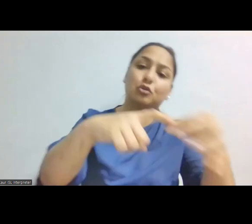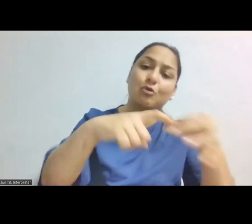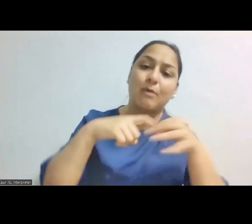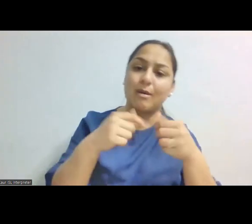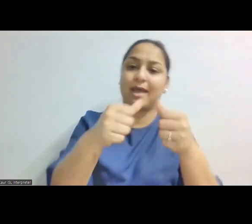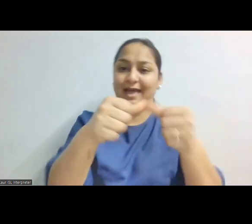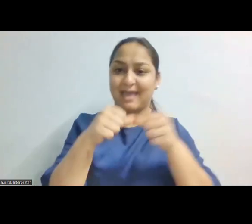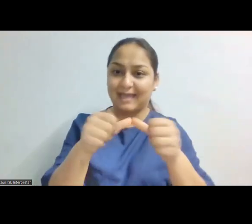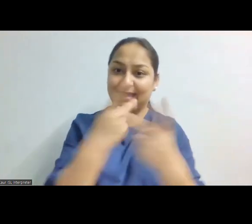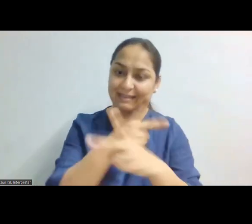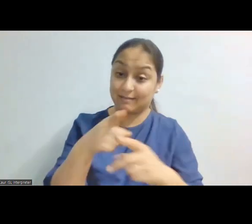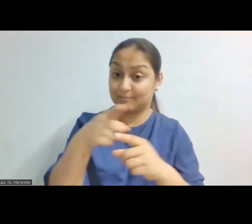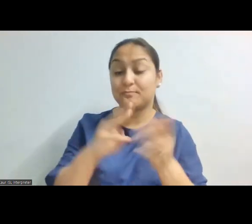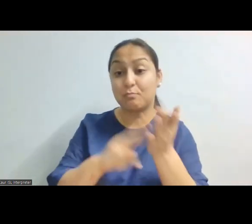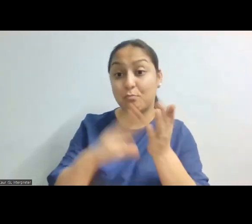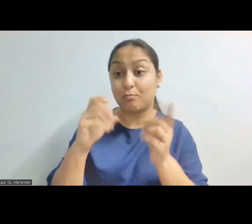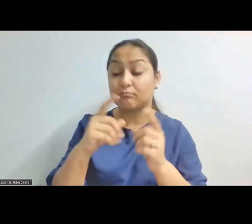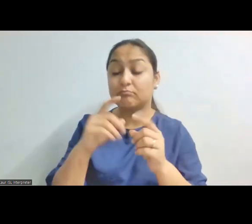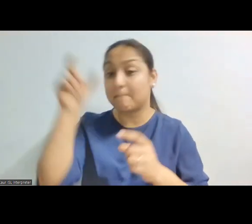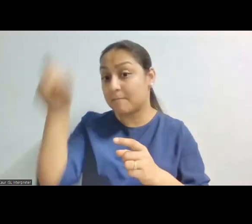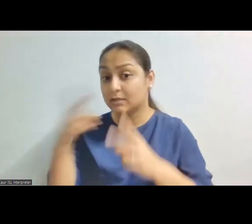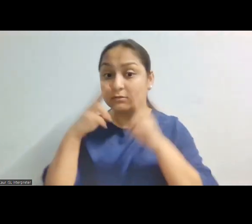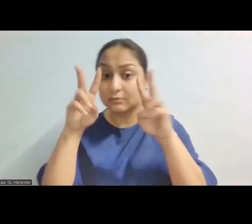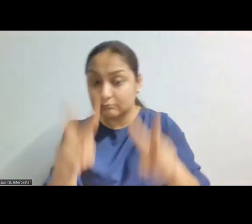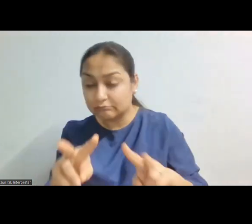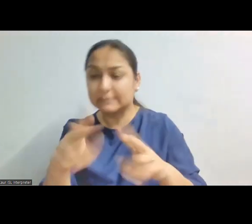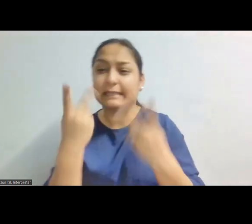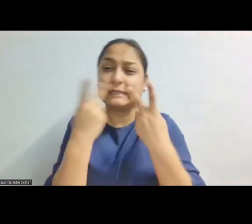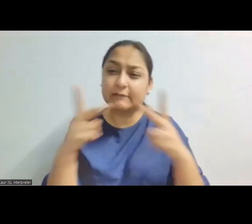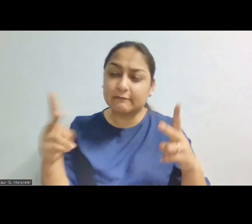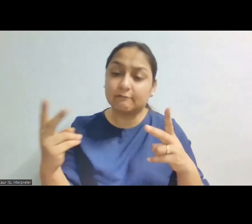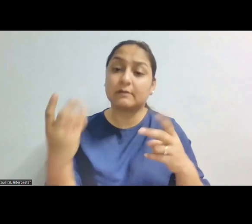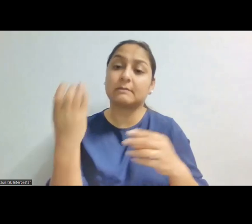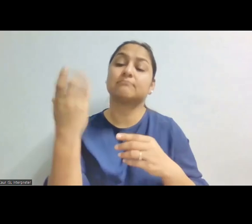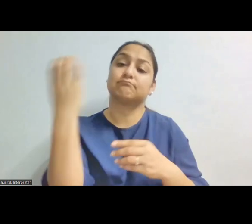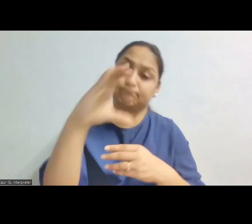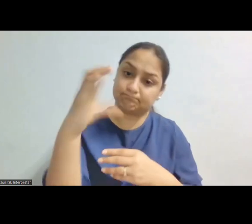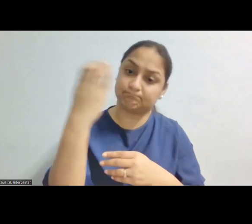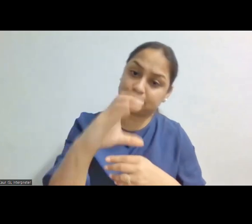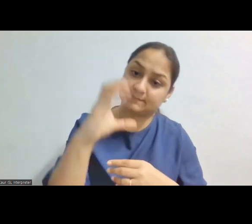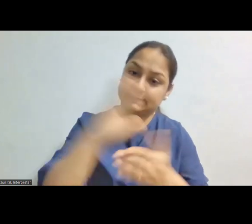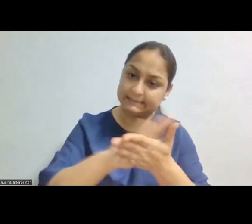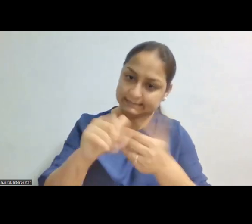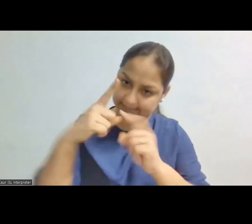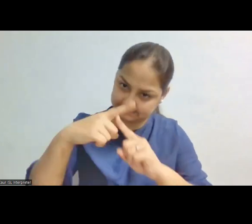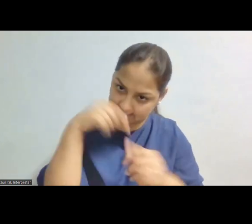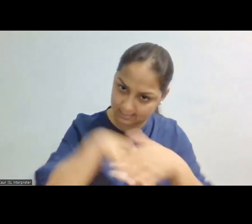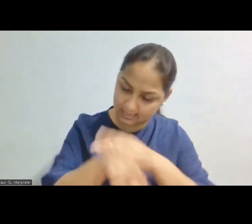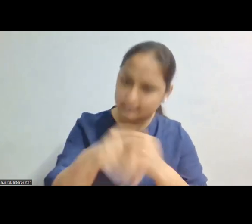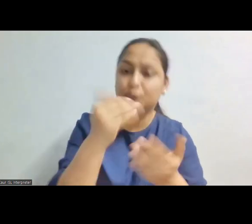The moderators will also post relevant messages and notifications during the